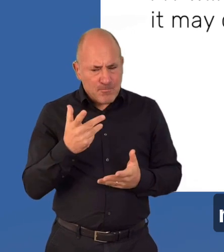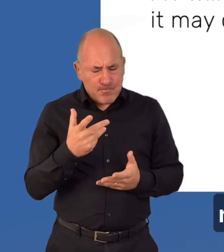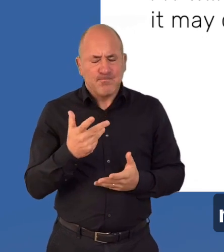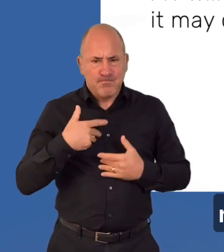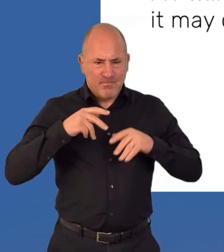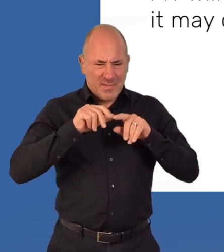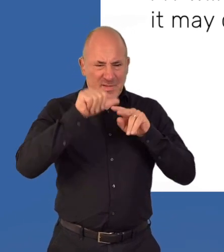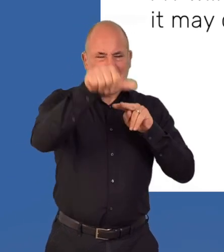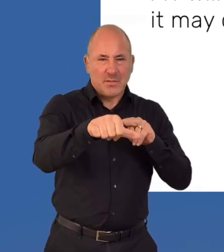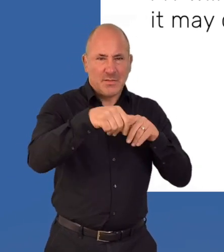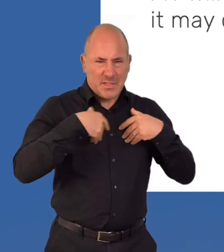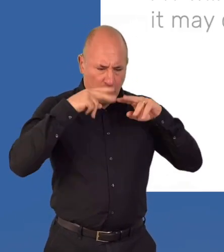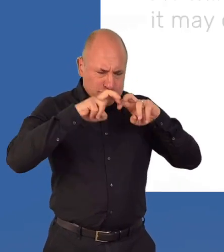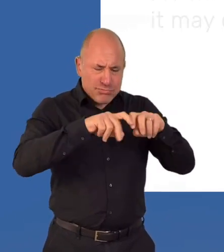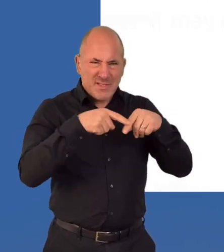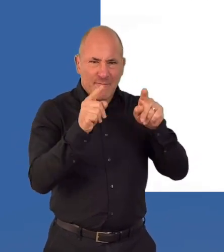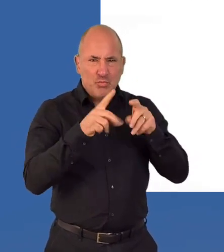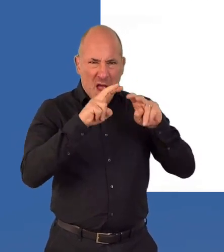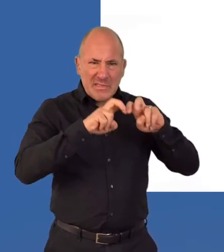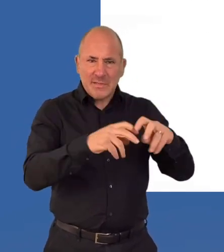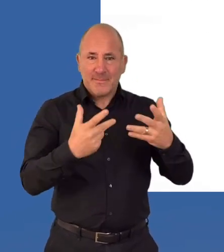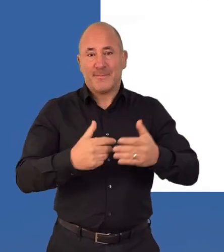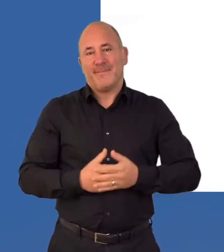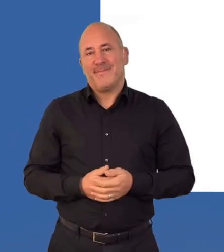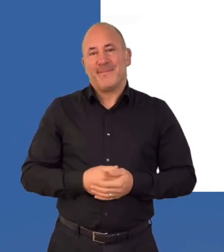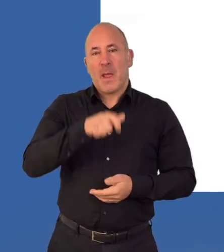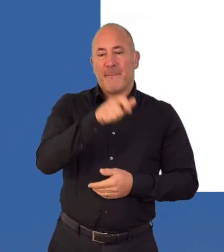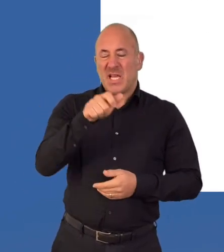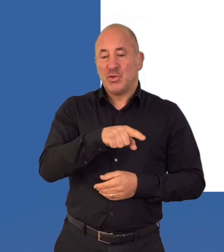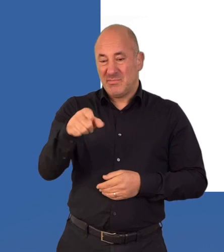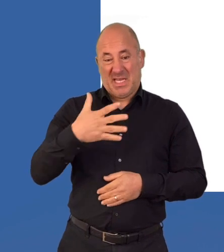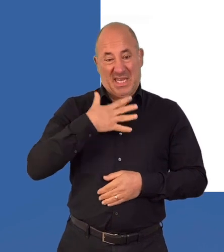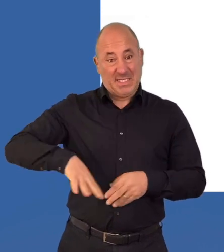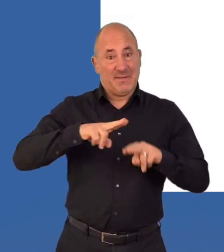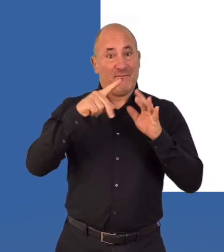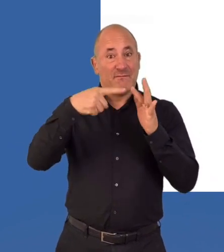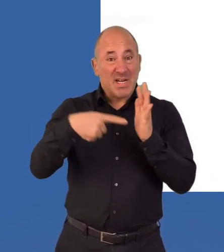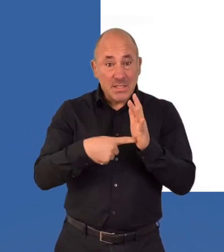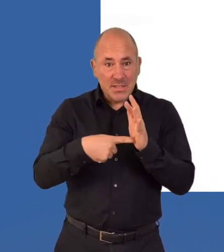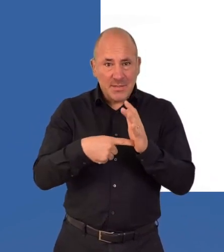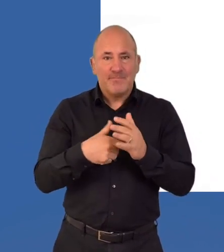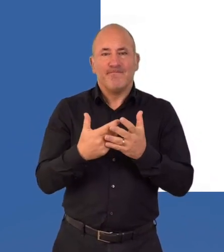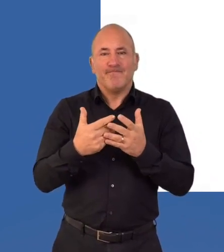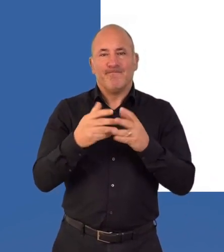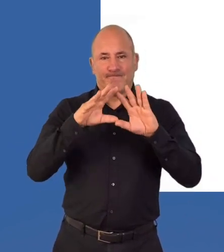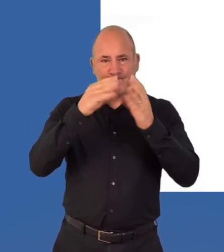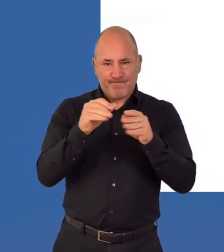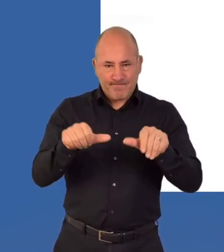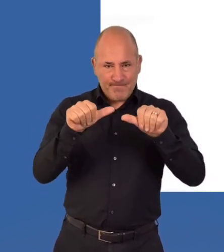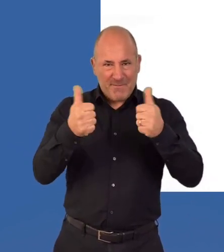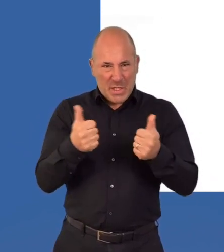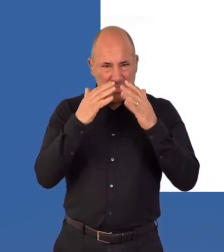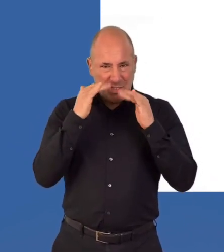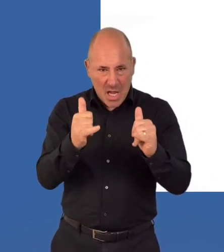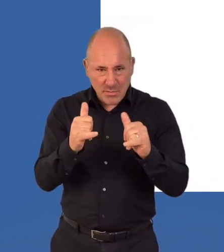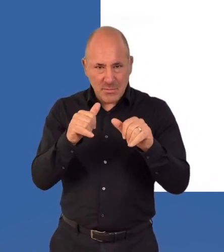the investigation used by secondary care. For patients where a fit is required, supporting completion of the test